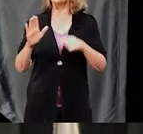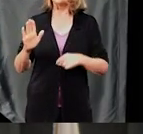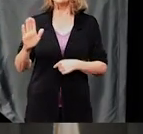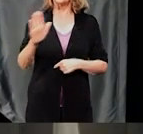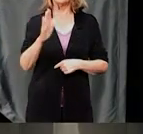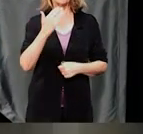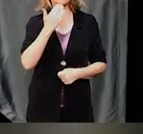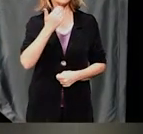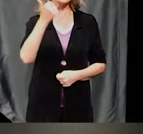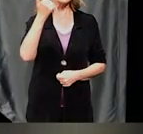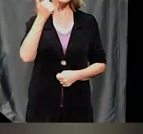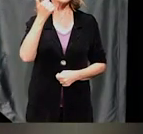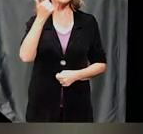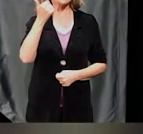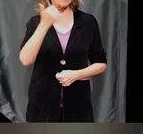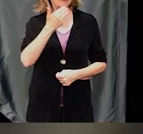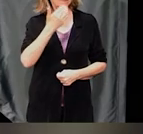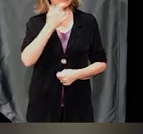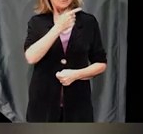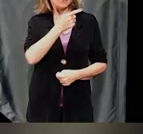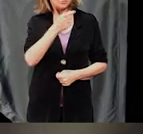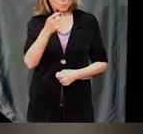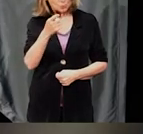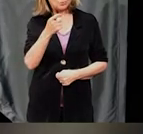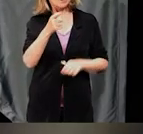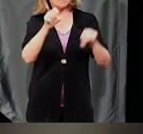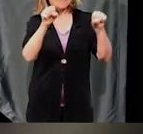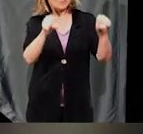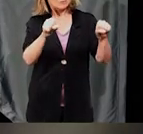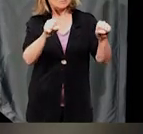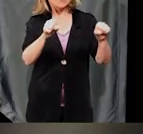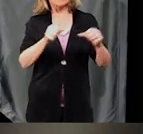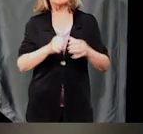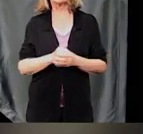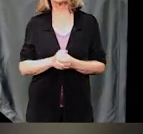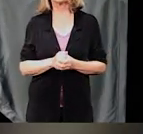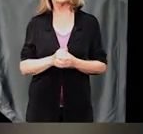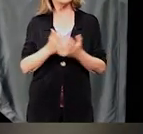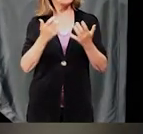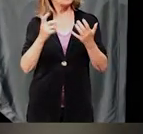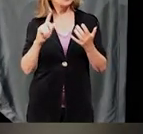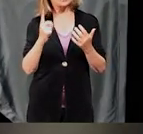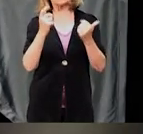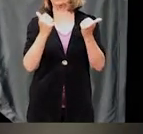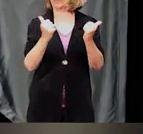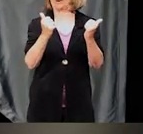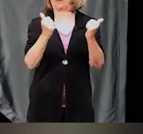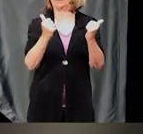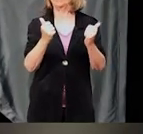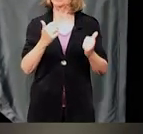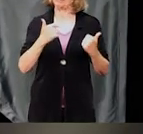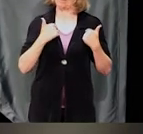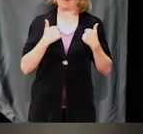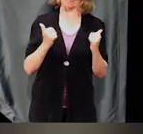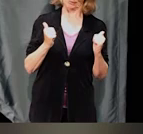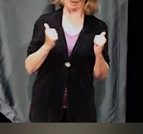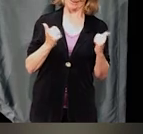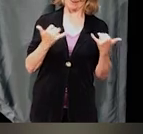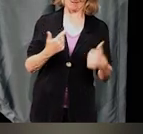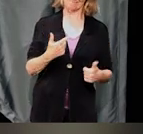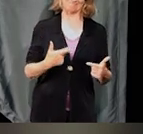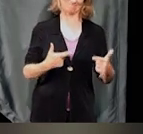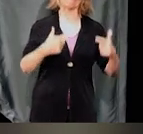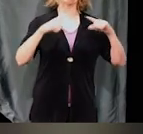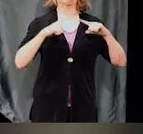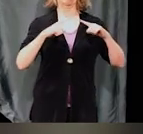can, in being the best you possible. All we ask is that you try. So here's my try. The two